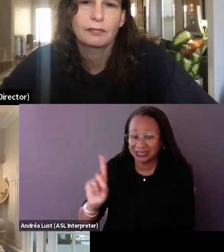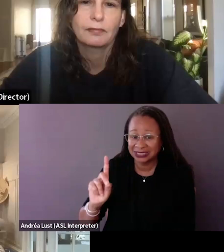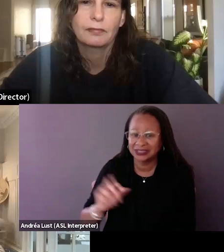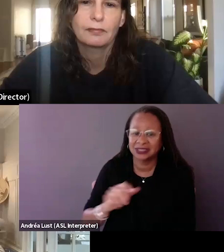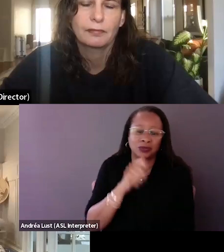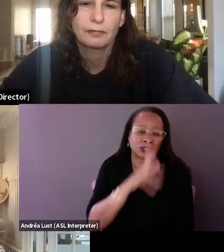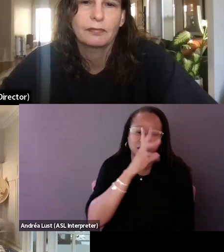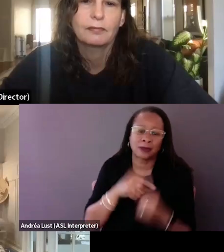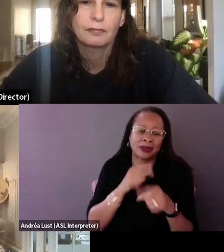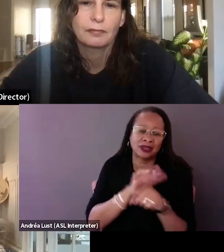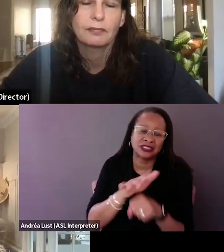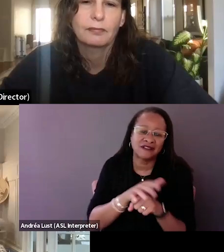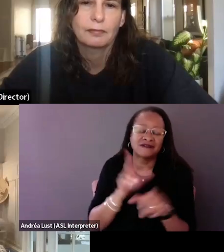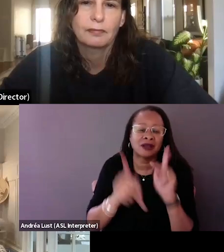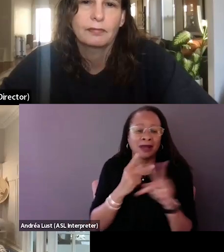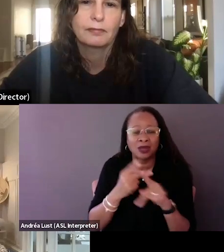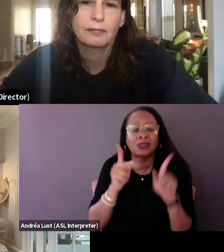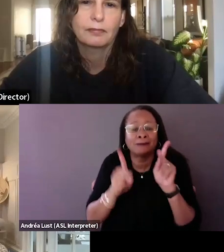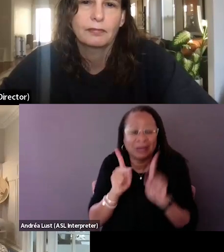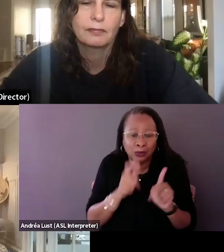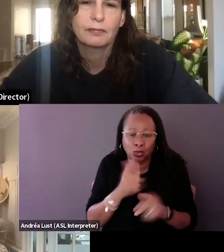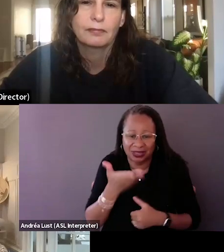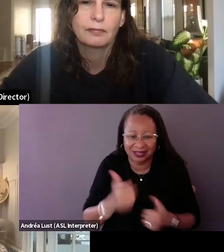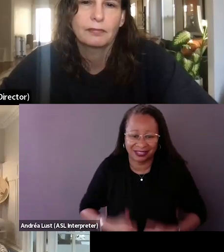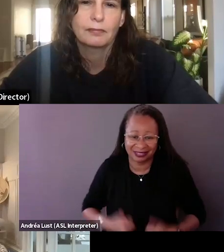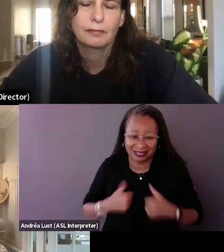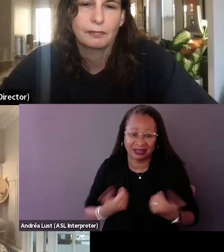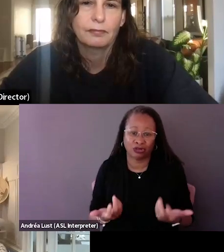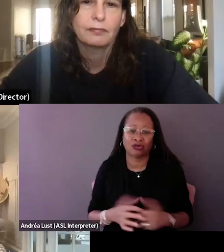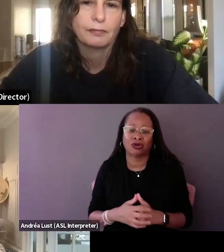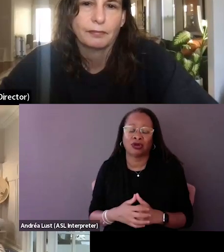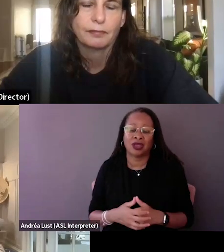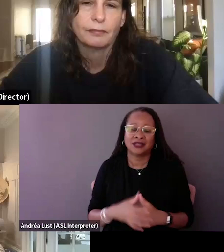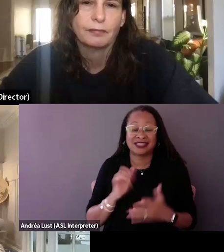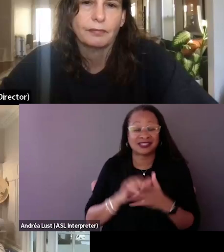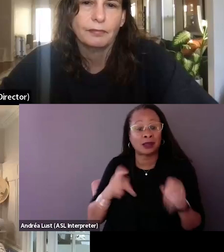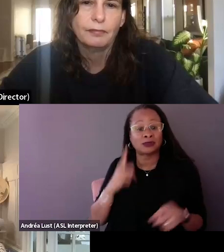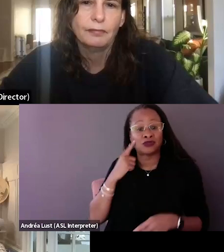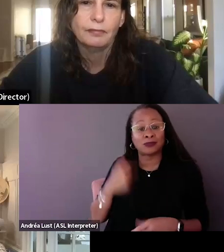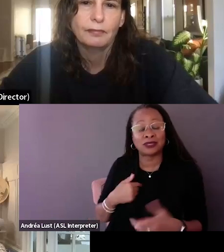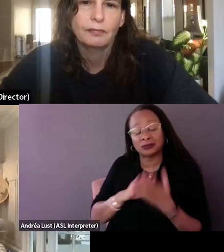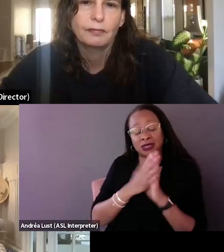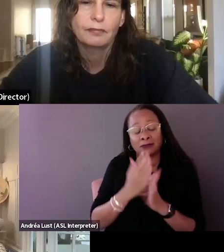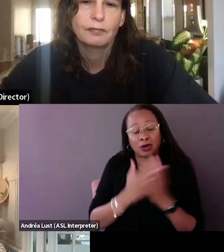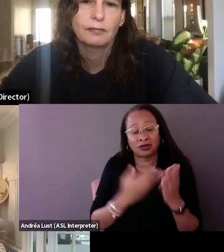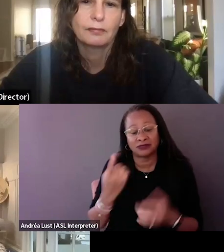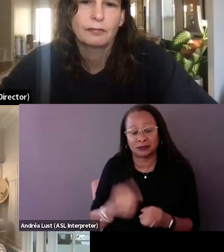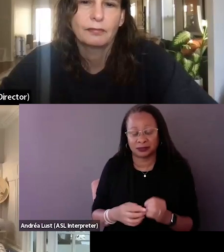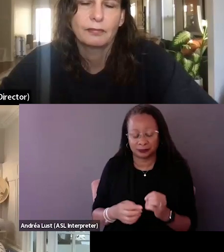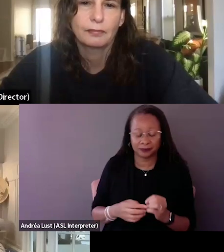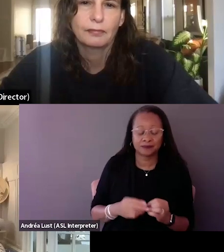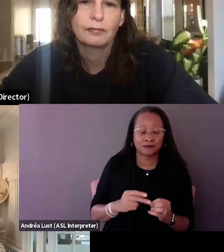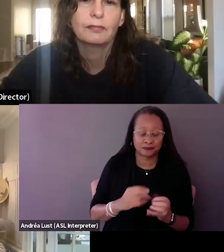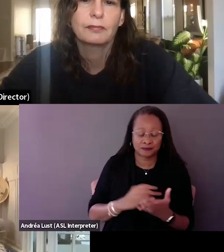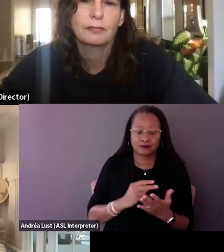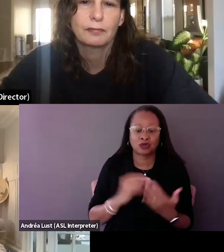about the people of North Korea. And I just thought this was an opportunity for me to be part of something, a project.